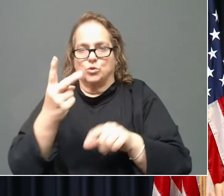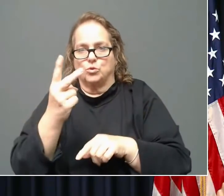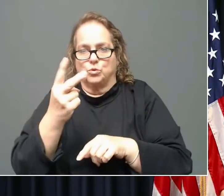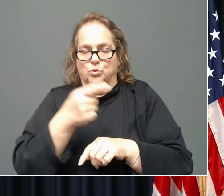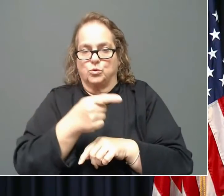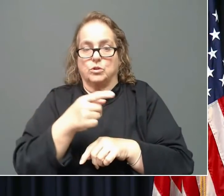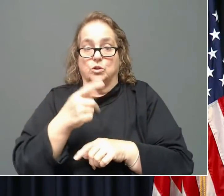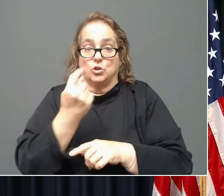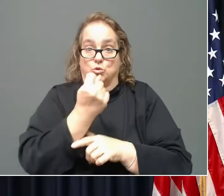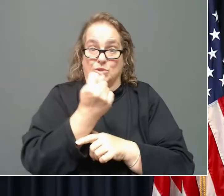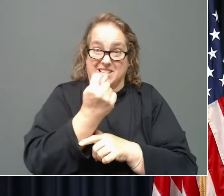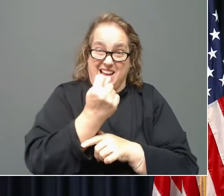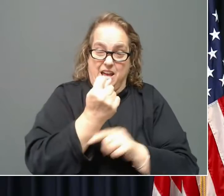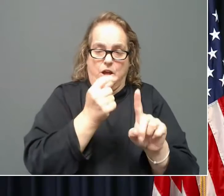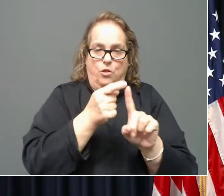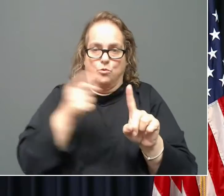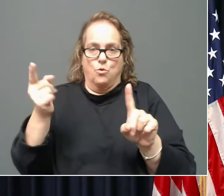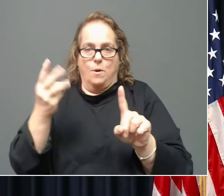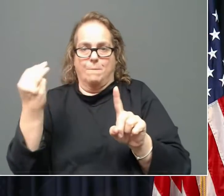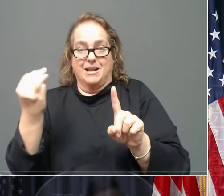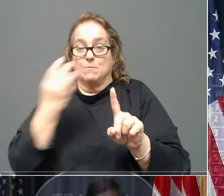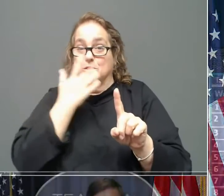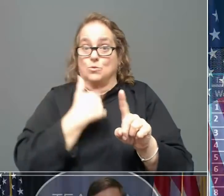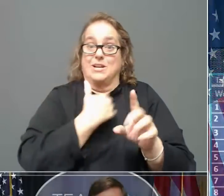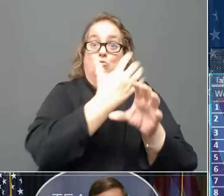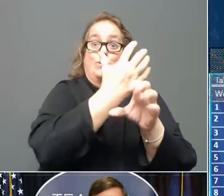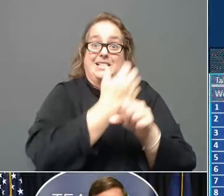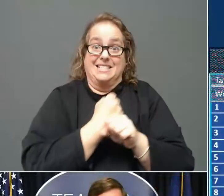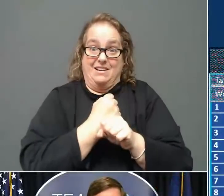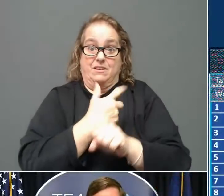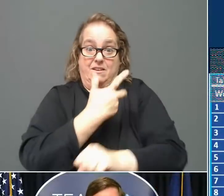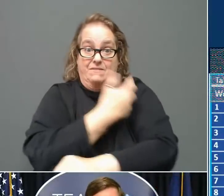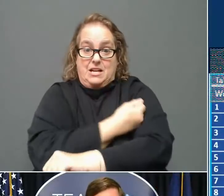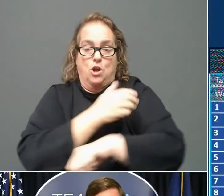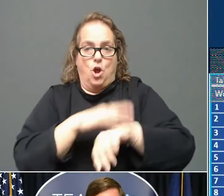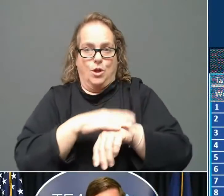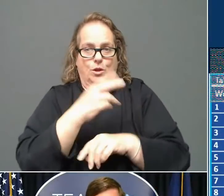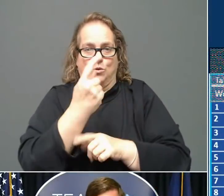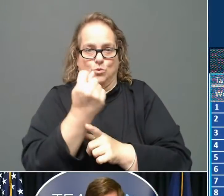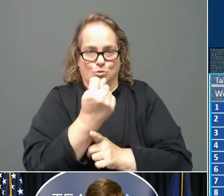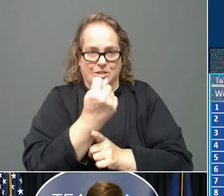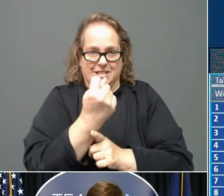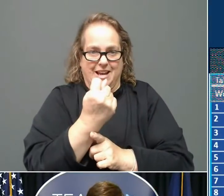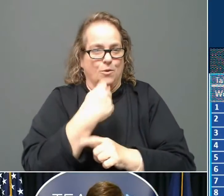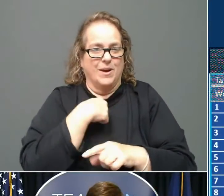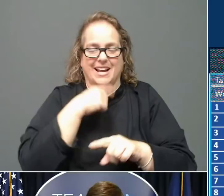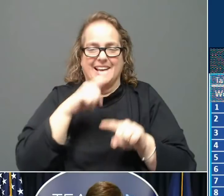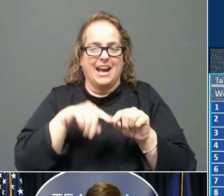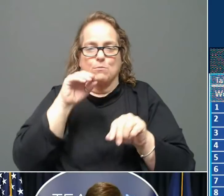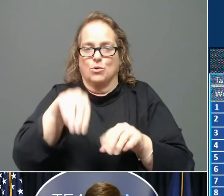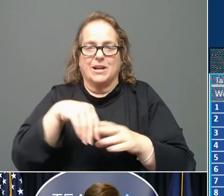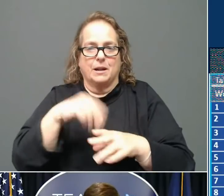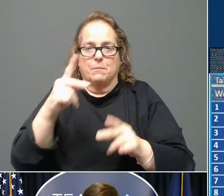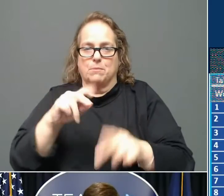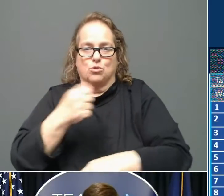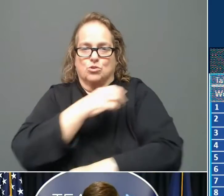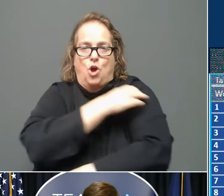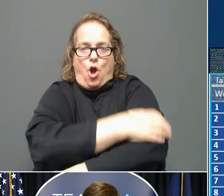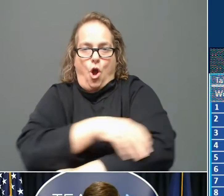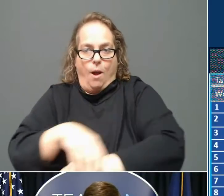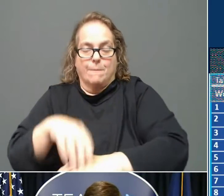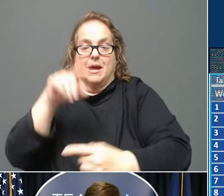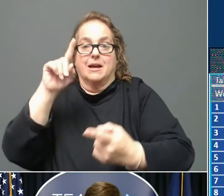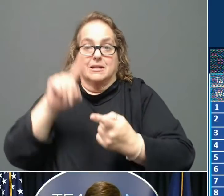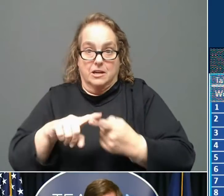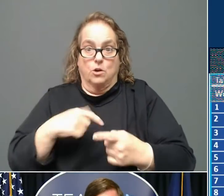through Mondays, because we typically receive the vaccine on Tuesday, which means we can't put it in people's arms until